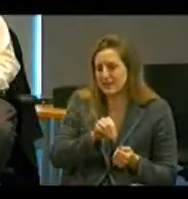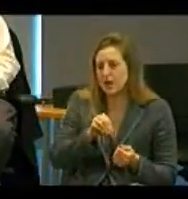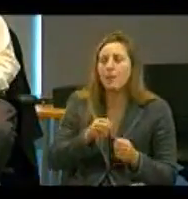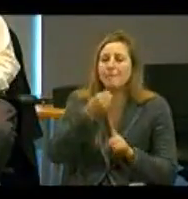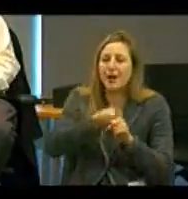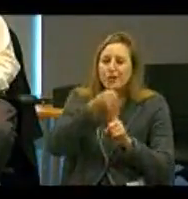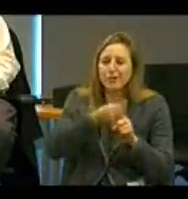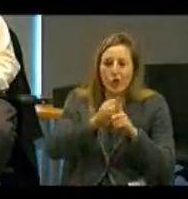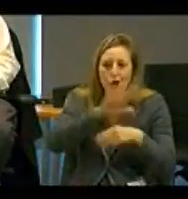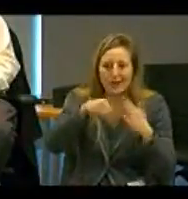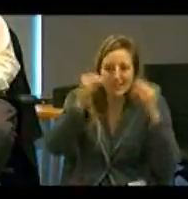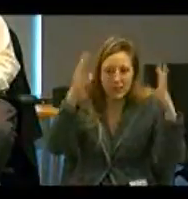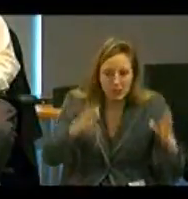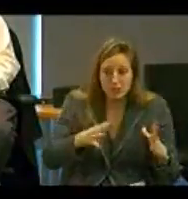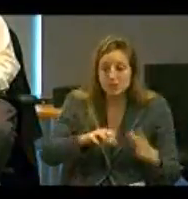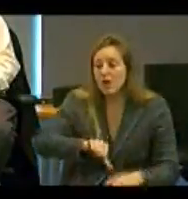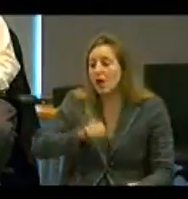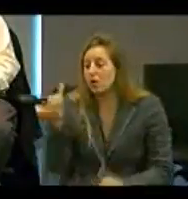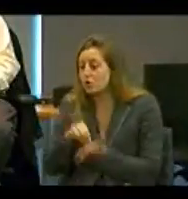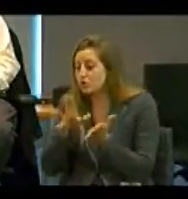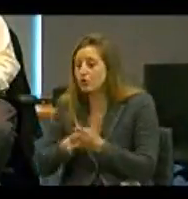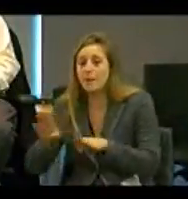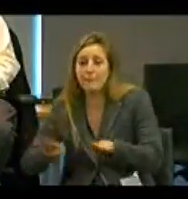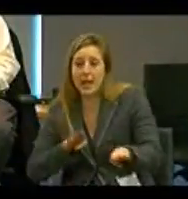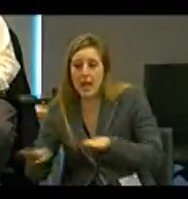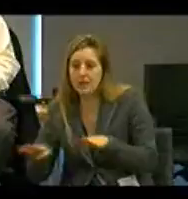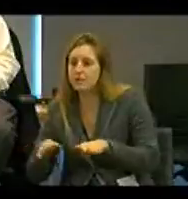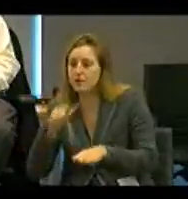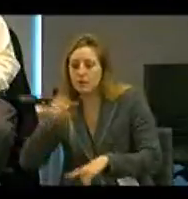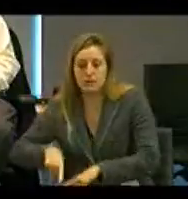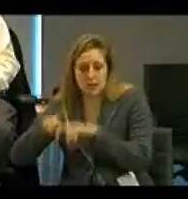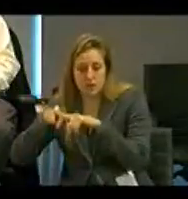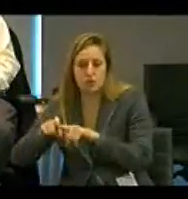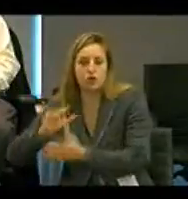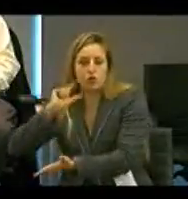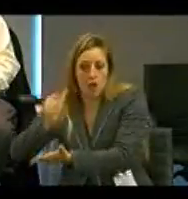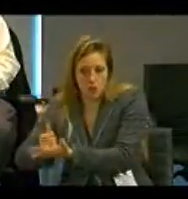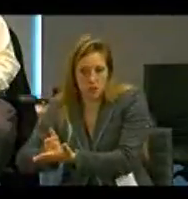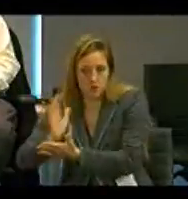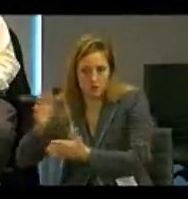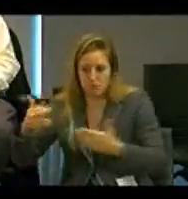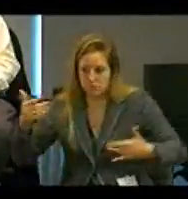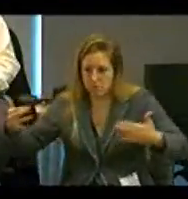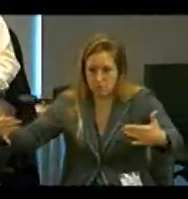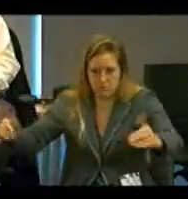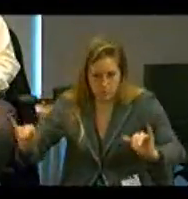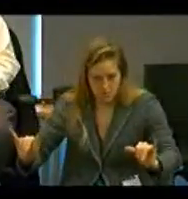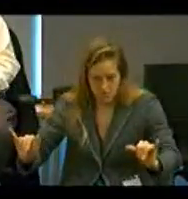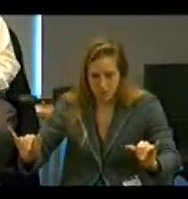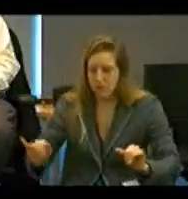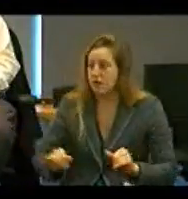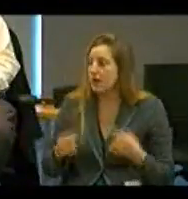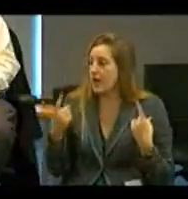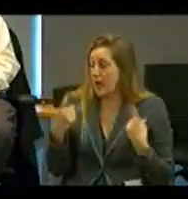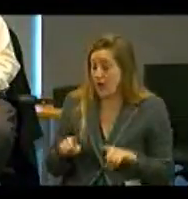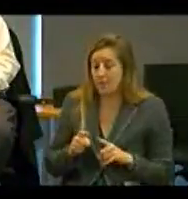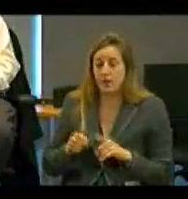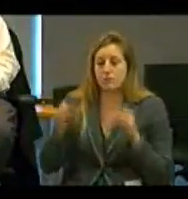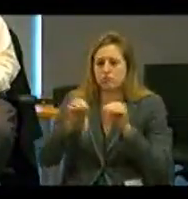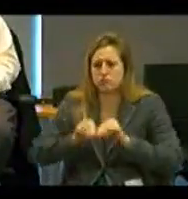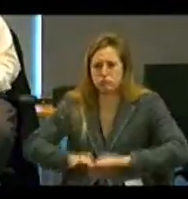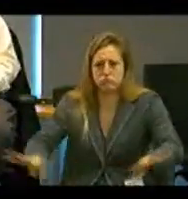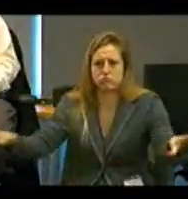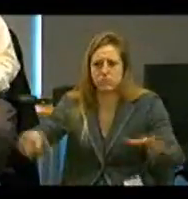drops out. The other behaves, doesn't get suspended, and graduates. Advocacy shops then broadcast this finding